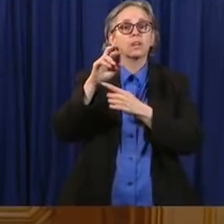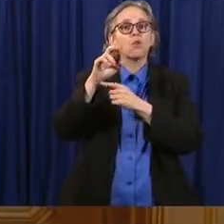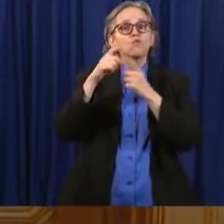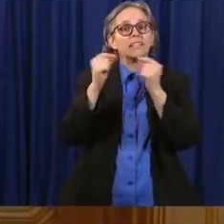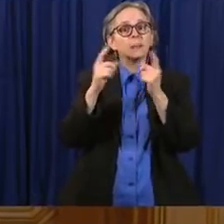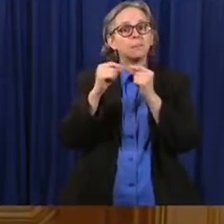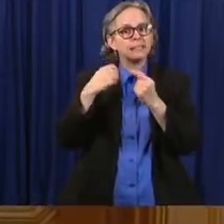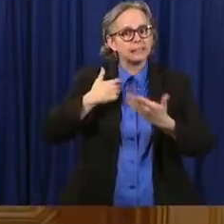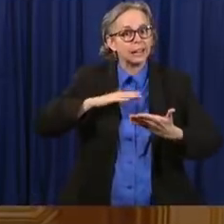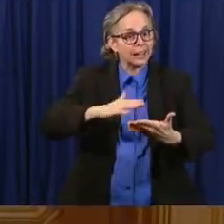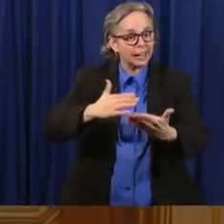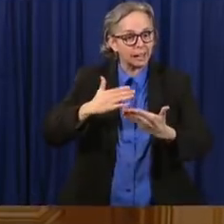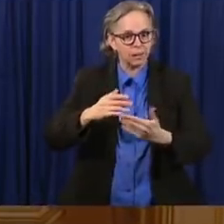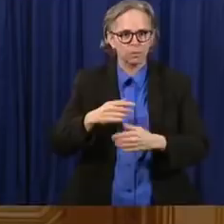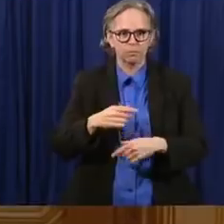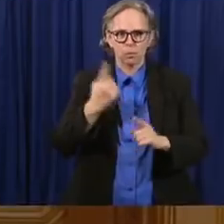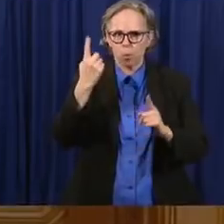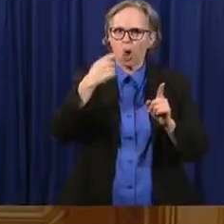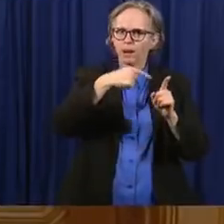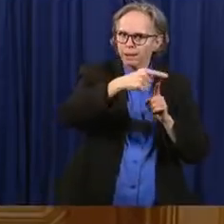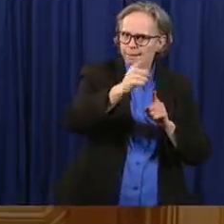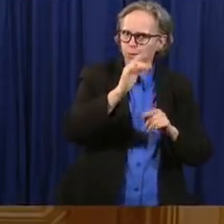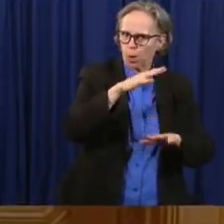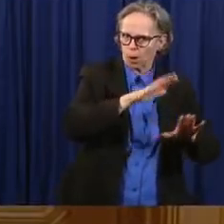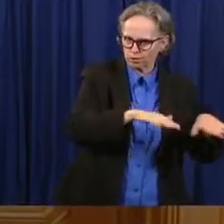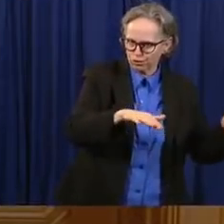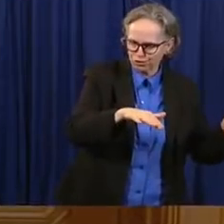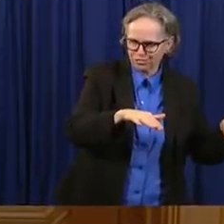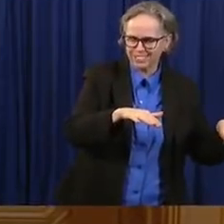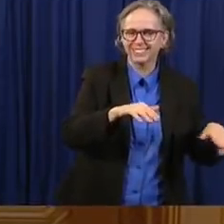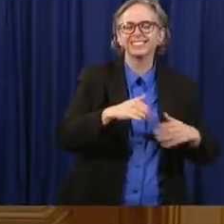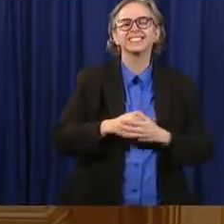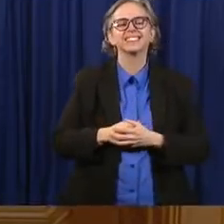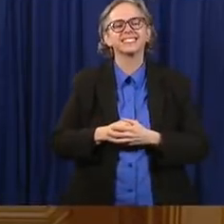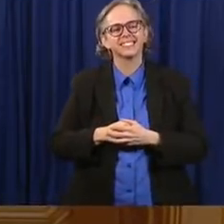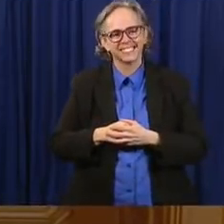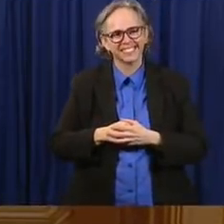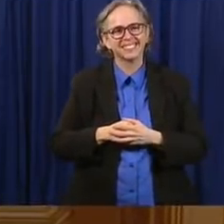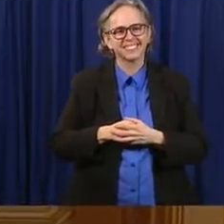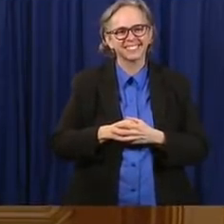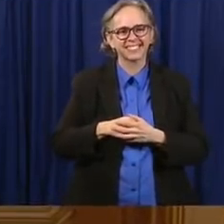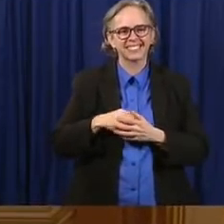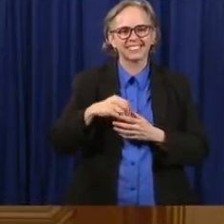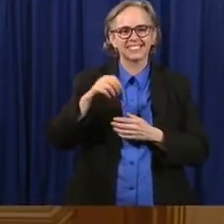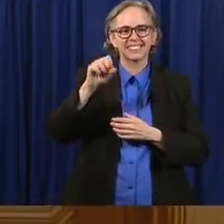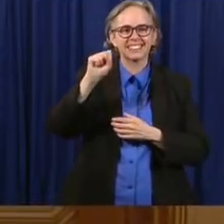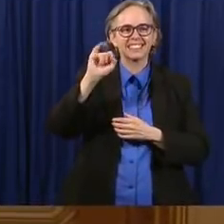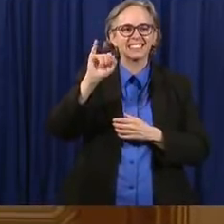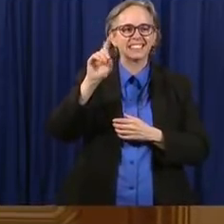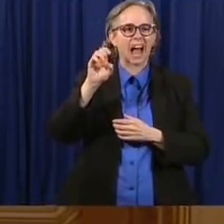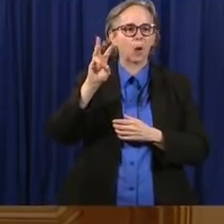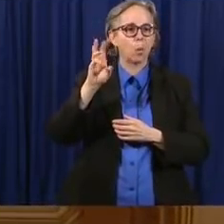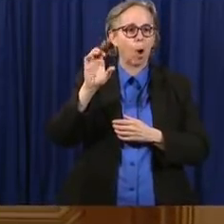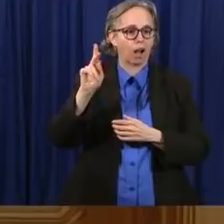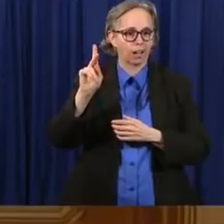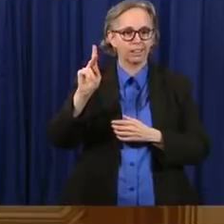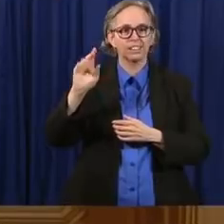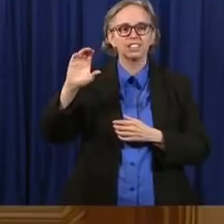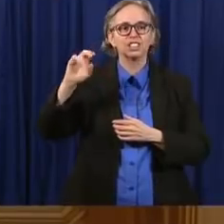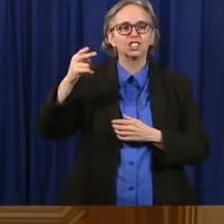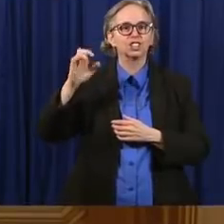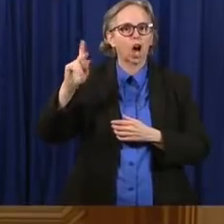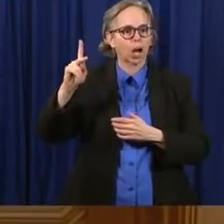one for kids. I put up my recipe for sidewalk chalk paint. I know a lot of people have been